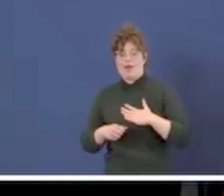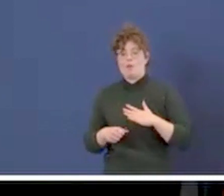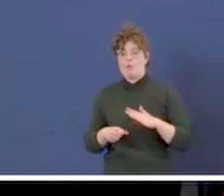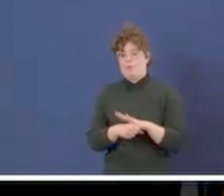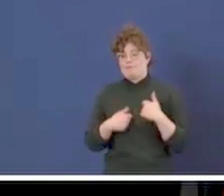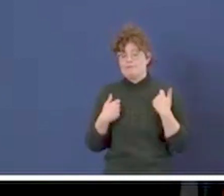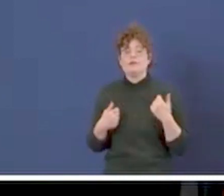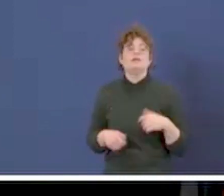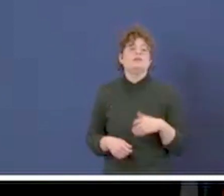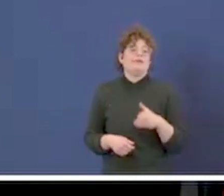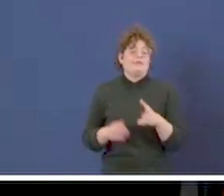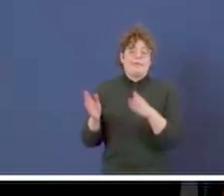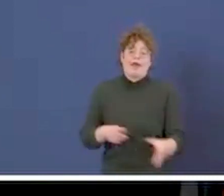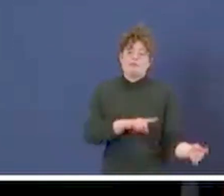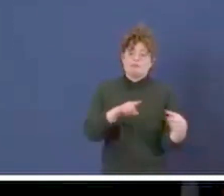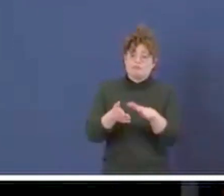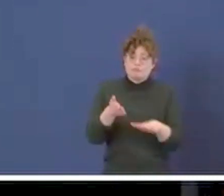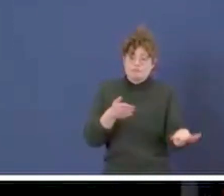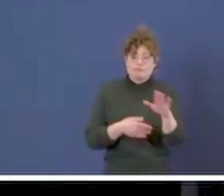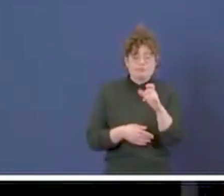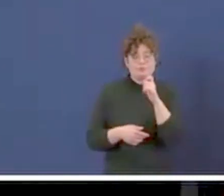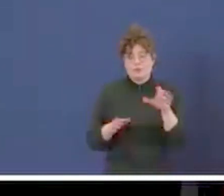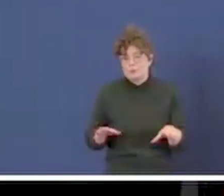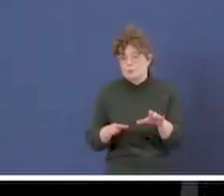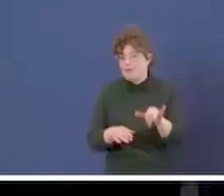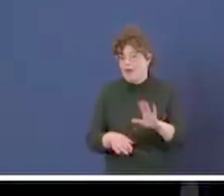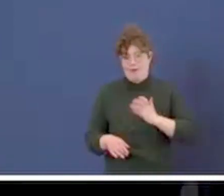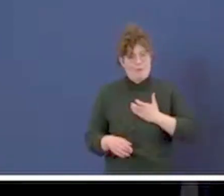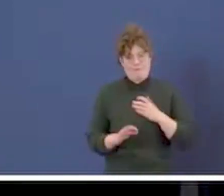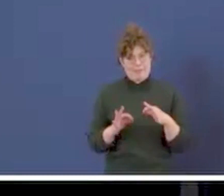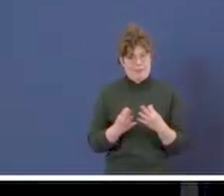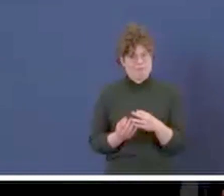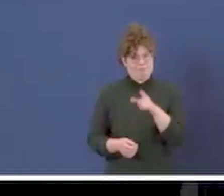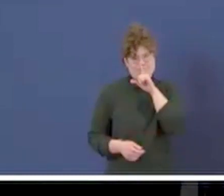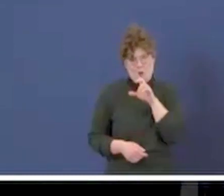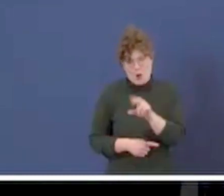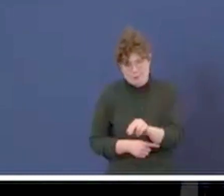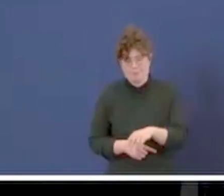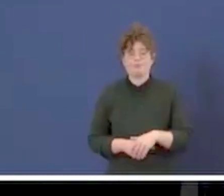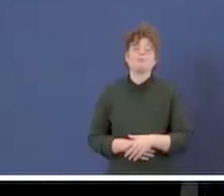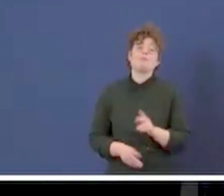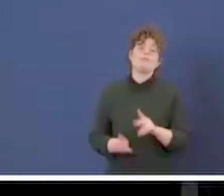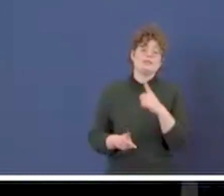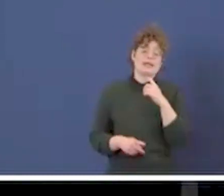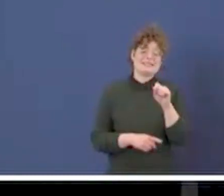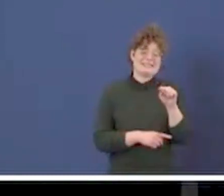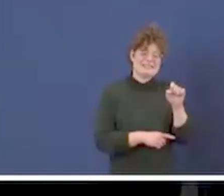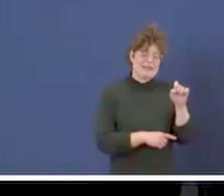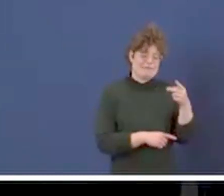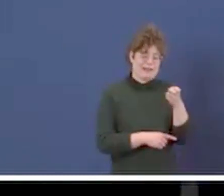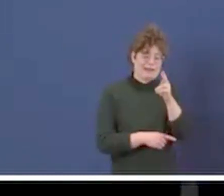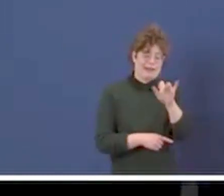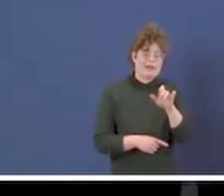I did not plan on going to college. That's not something we did in our family. And people who say, Stephanie mentioned, pull yourself up